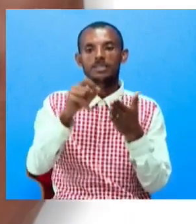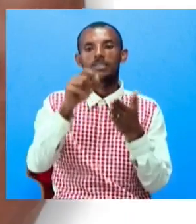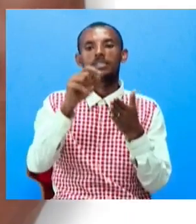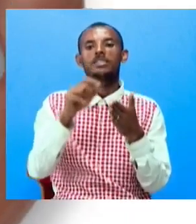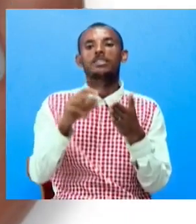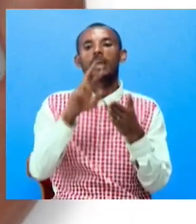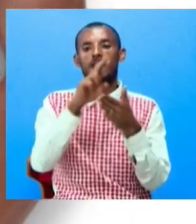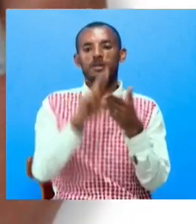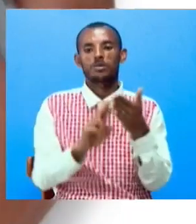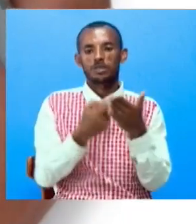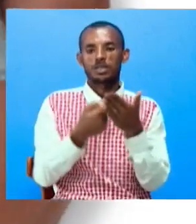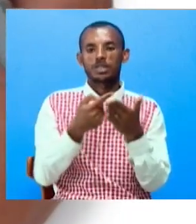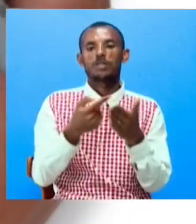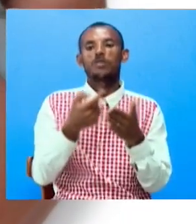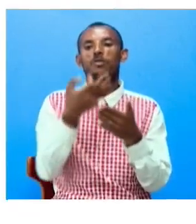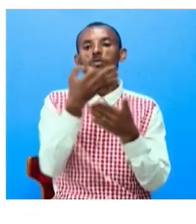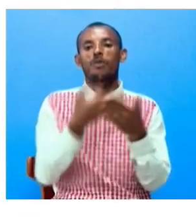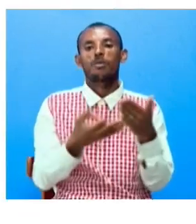this form,